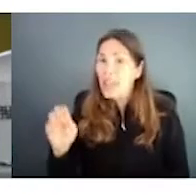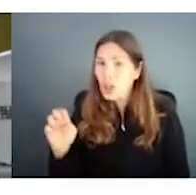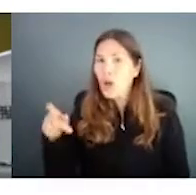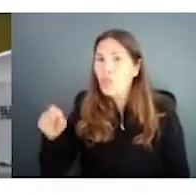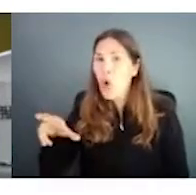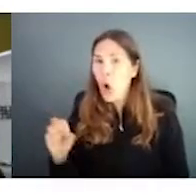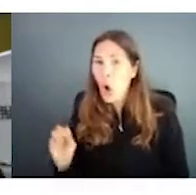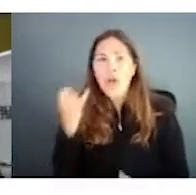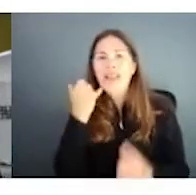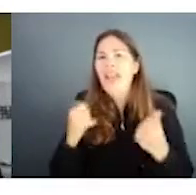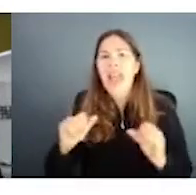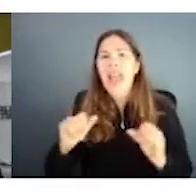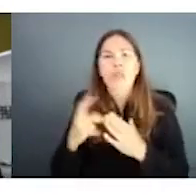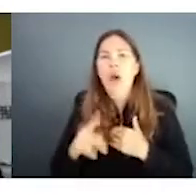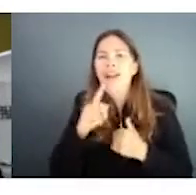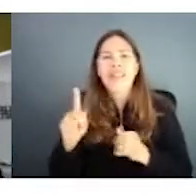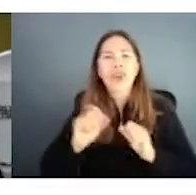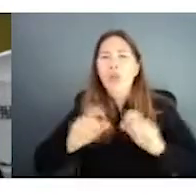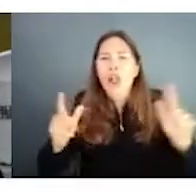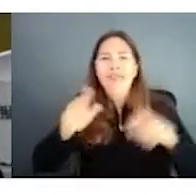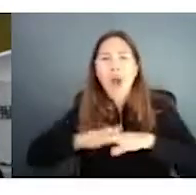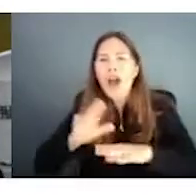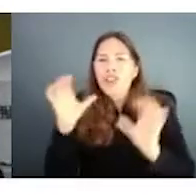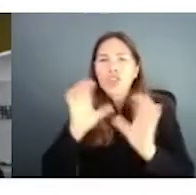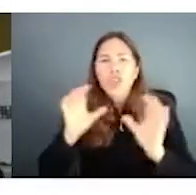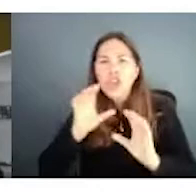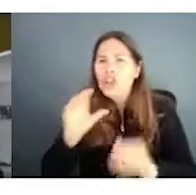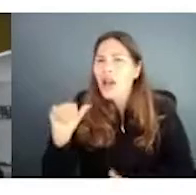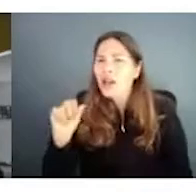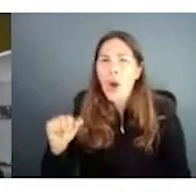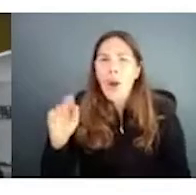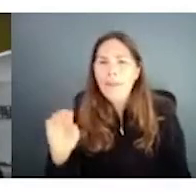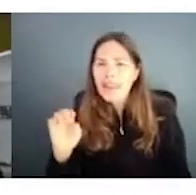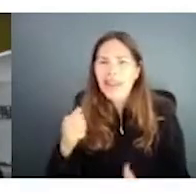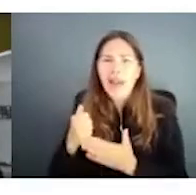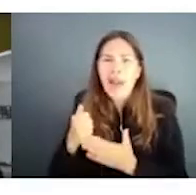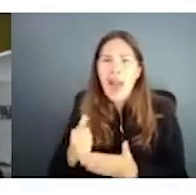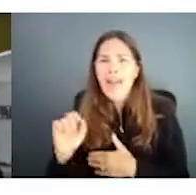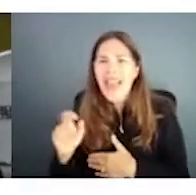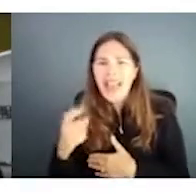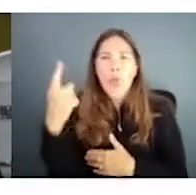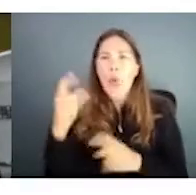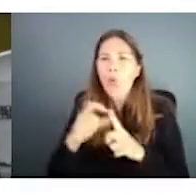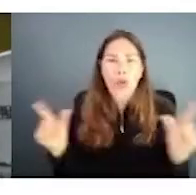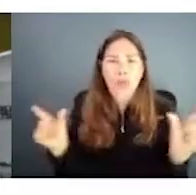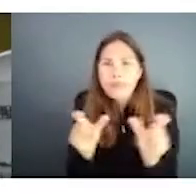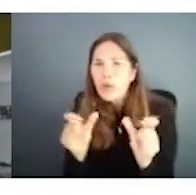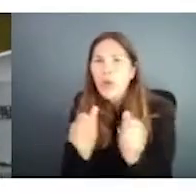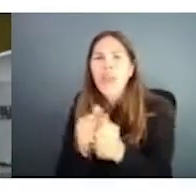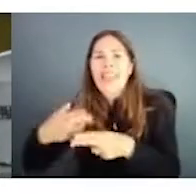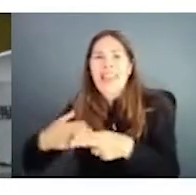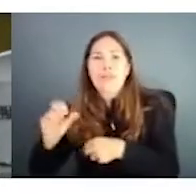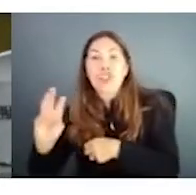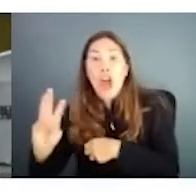projects, if you just go out and search Adobe Help X, one word, and then the name of the software, it will